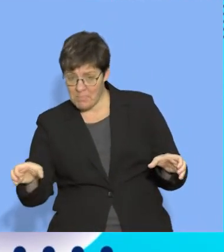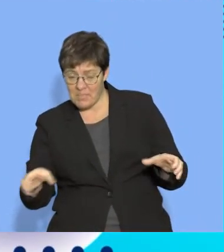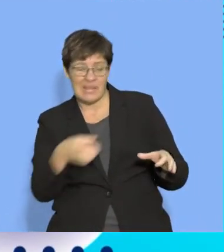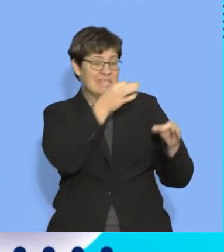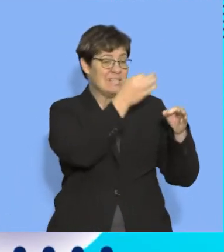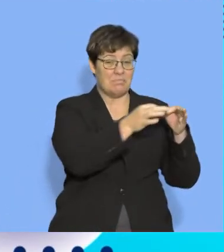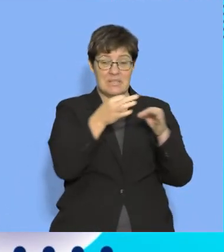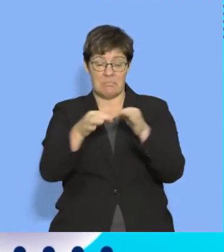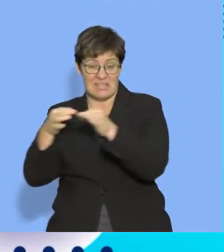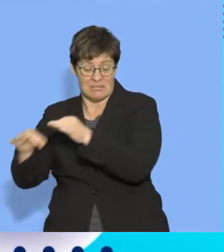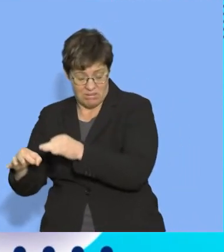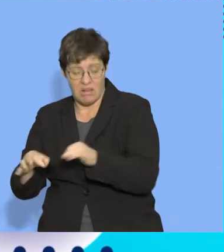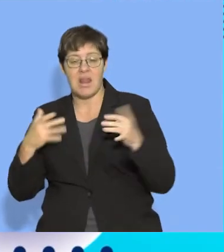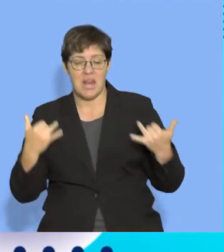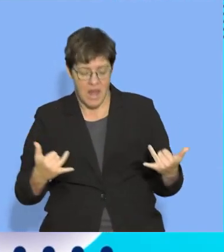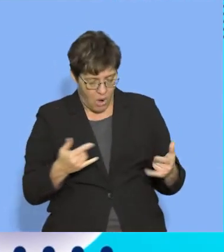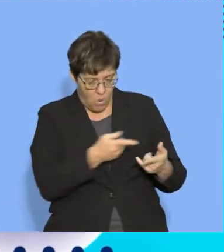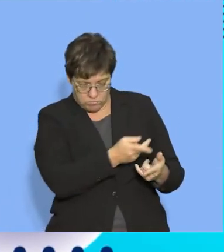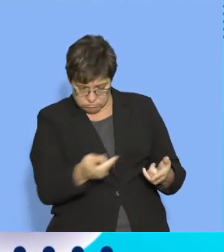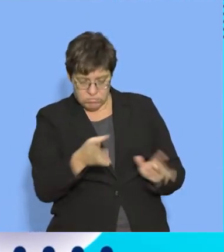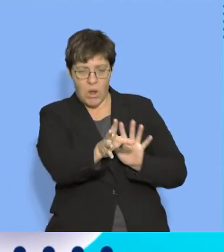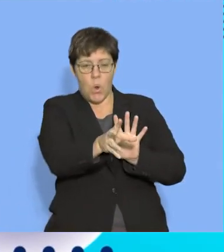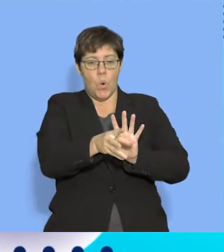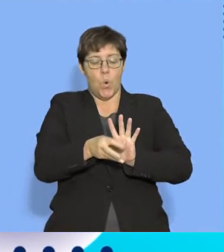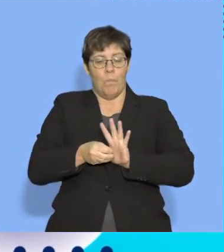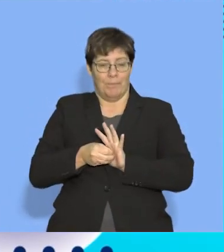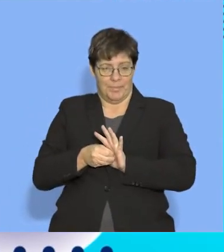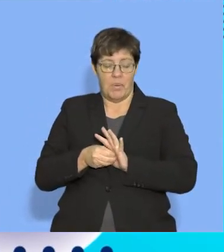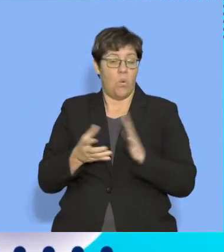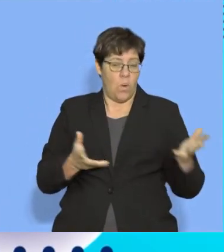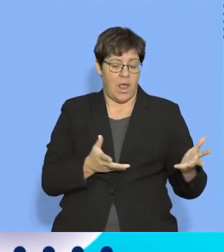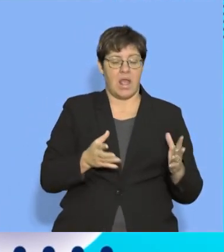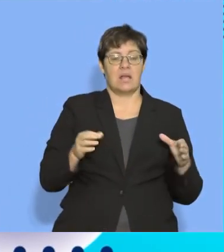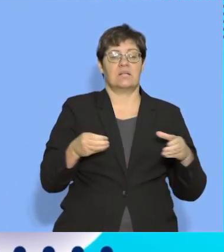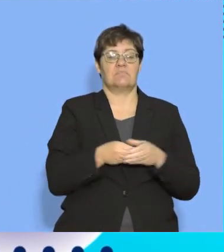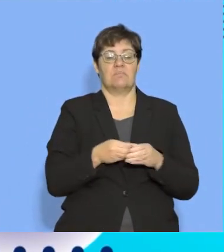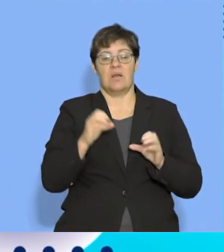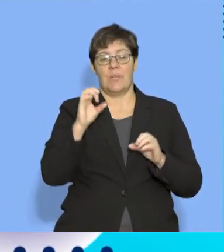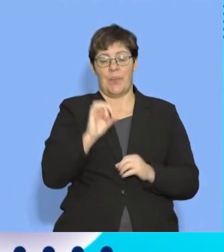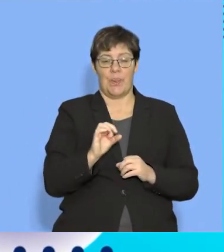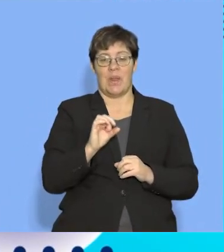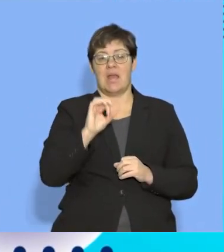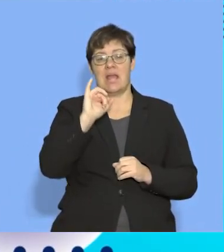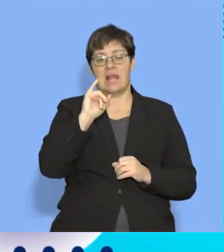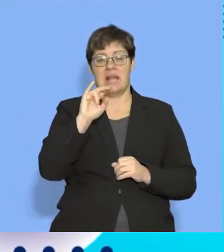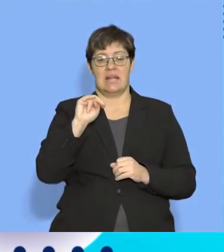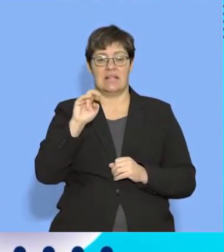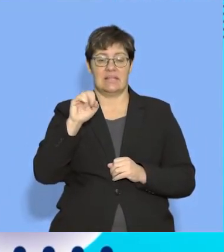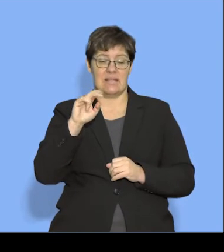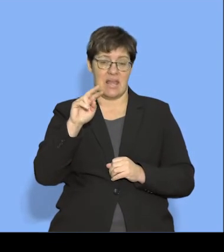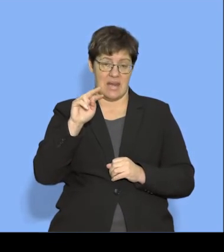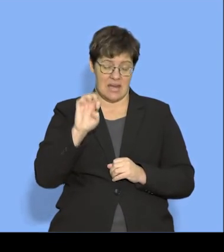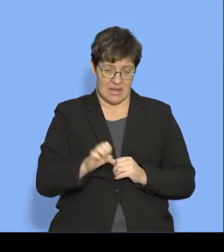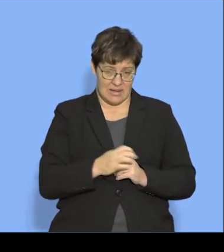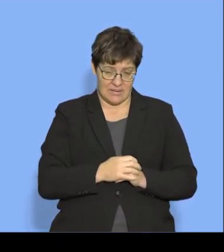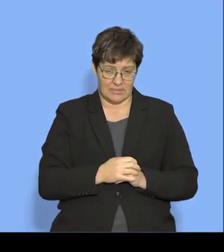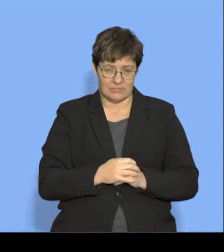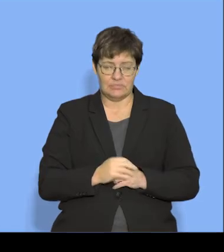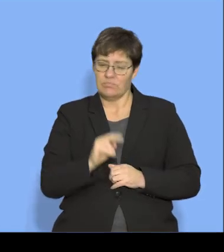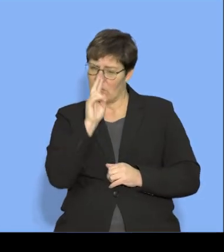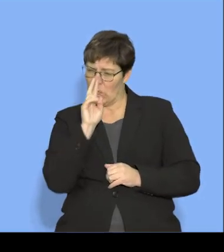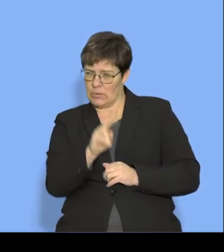forms, we need to be able to absorb them in the small intestine. Let's look at the fate of these molecules.